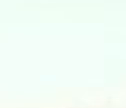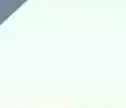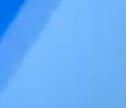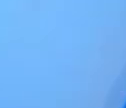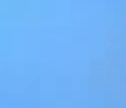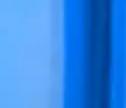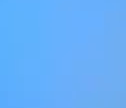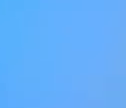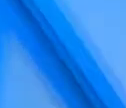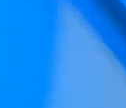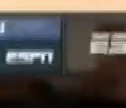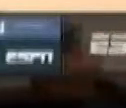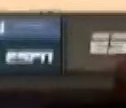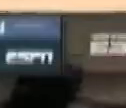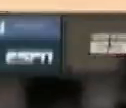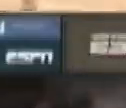revealed.